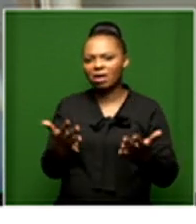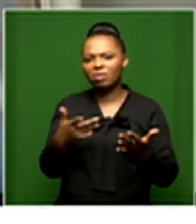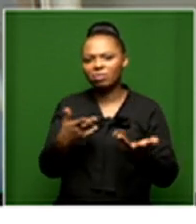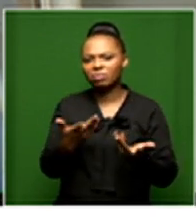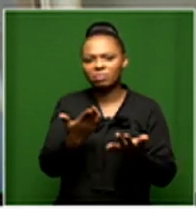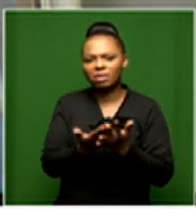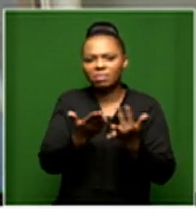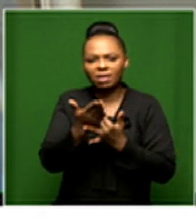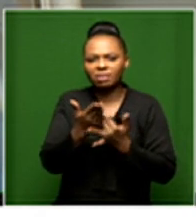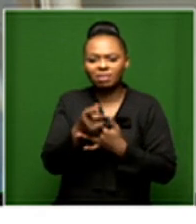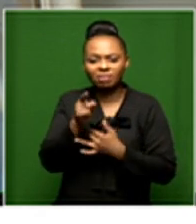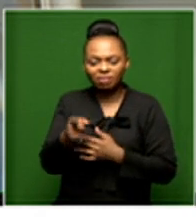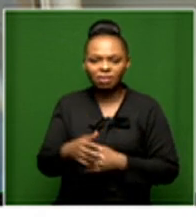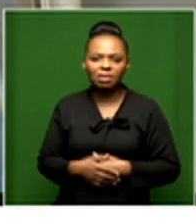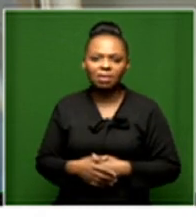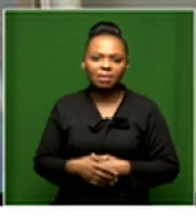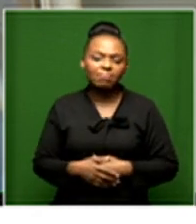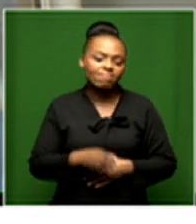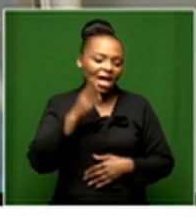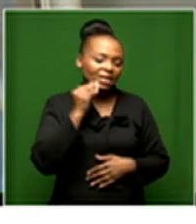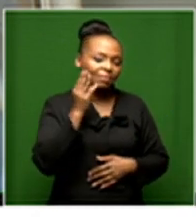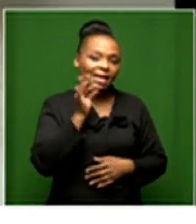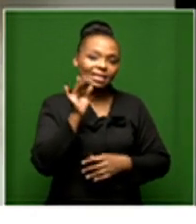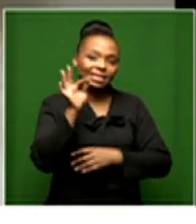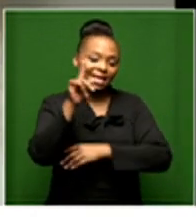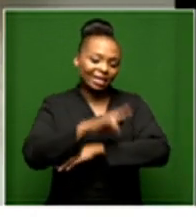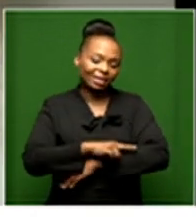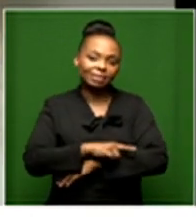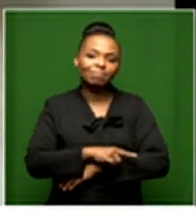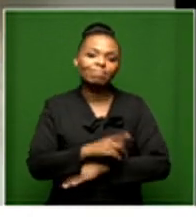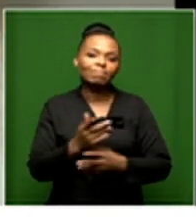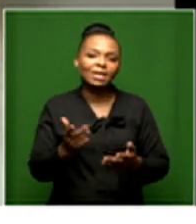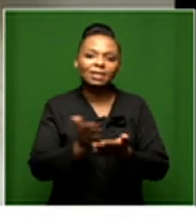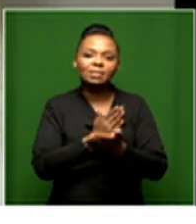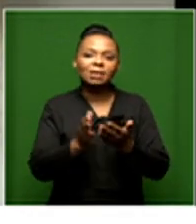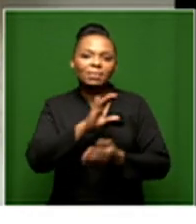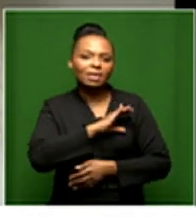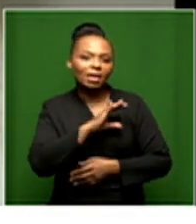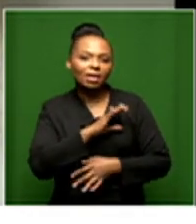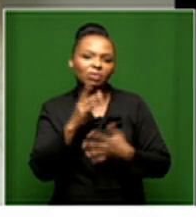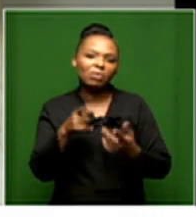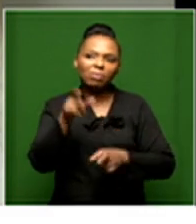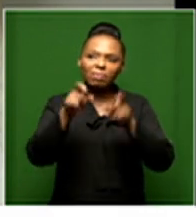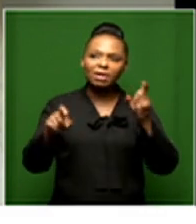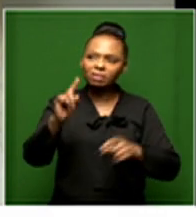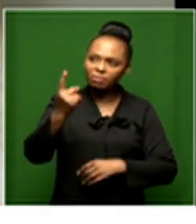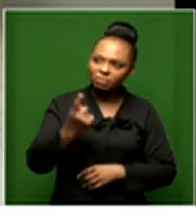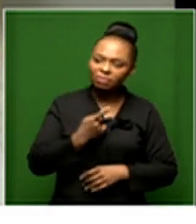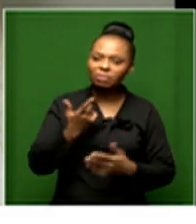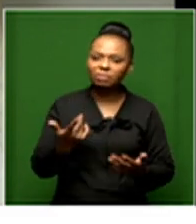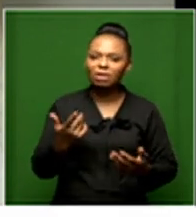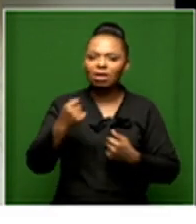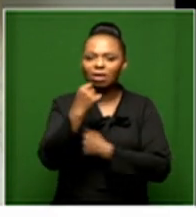Well, I experience that on a daily basis, where current residents or potential buyers come